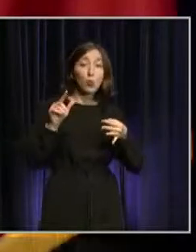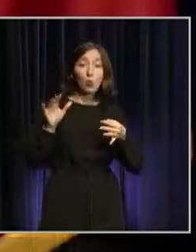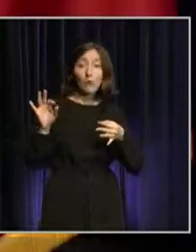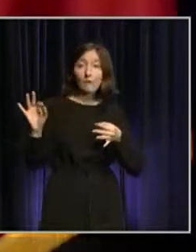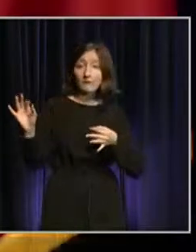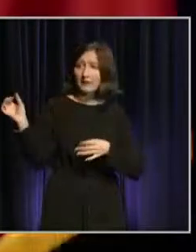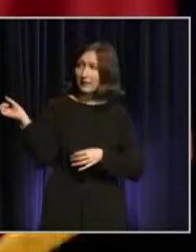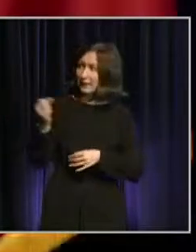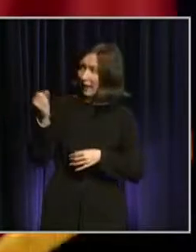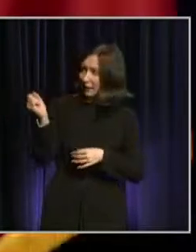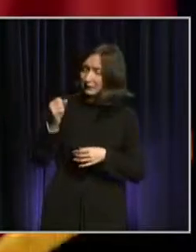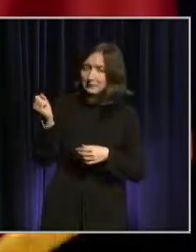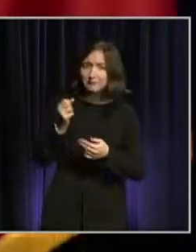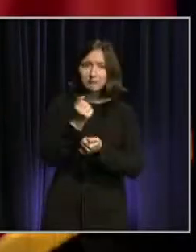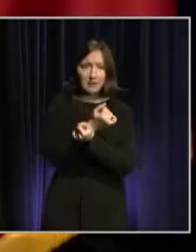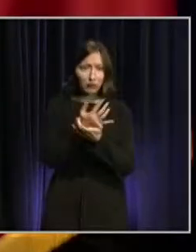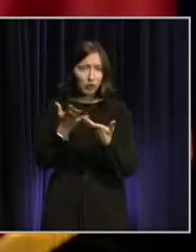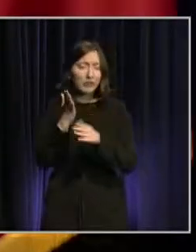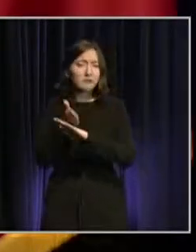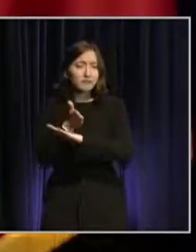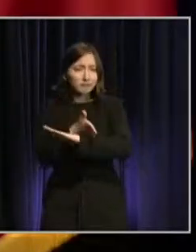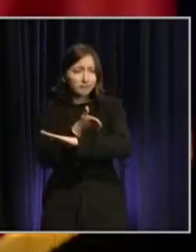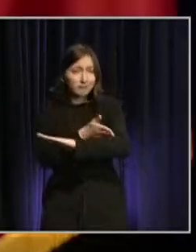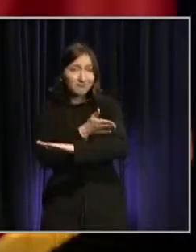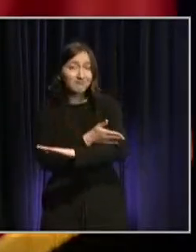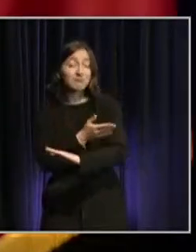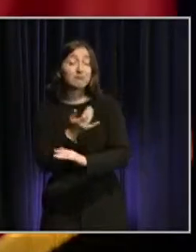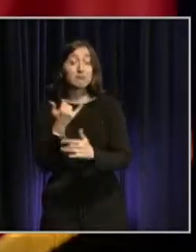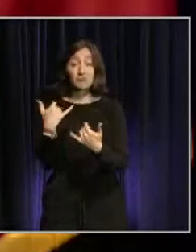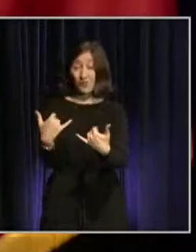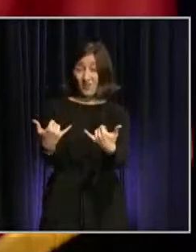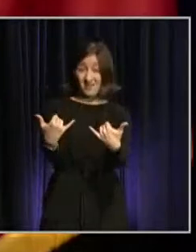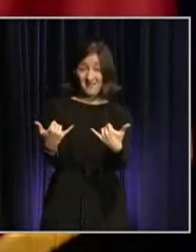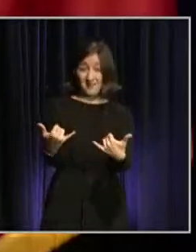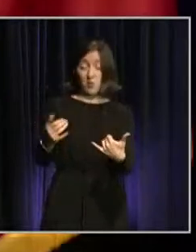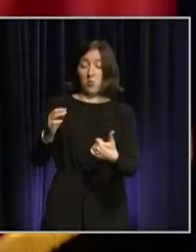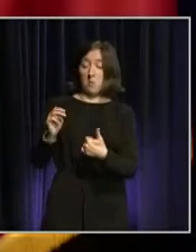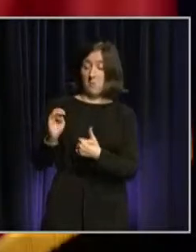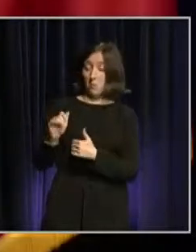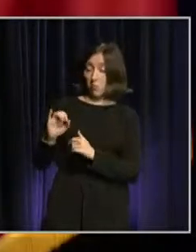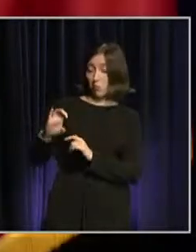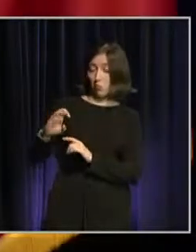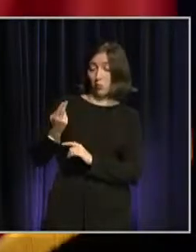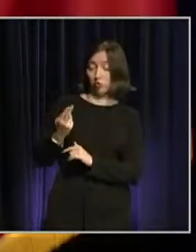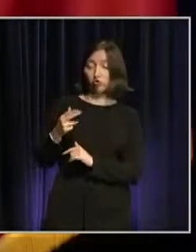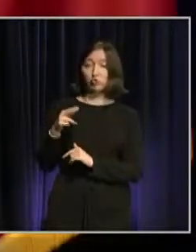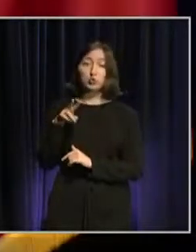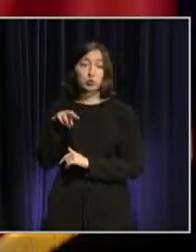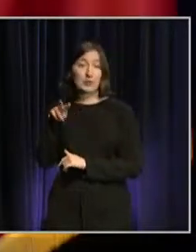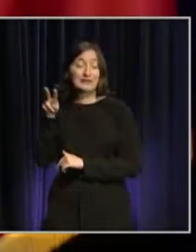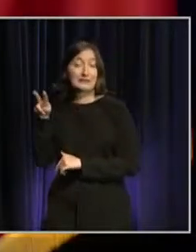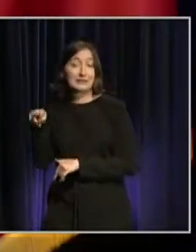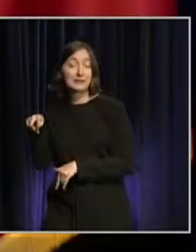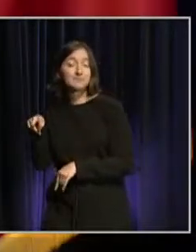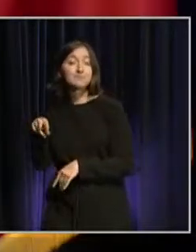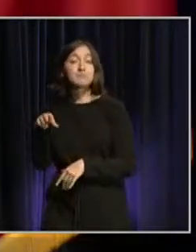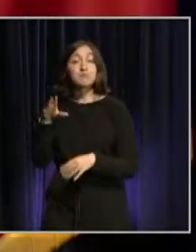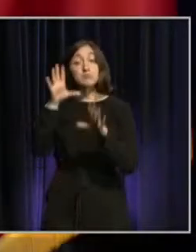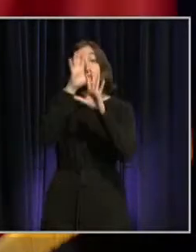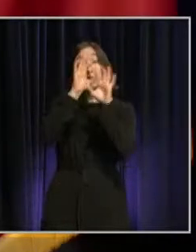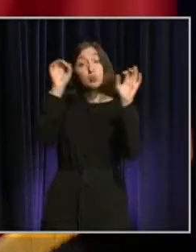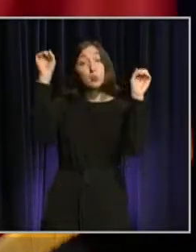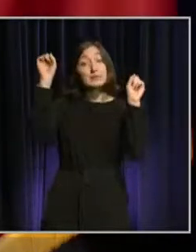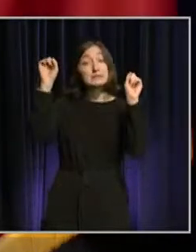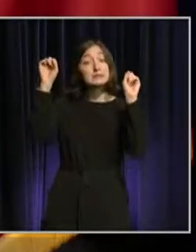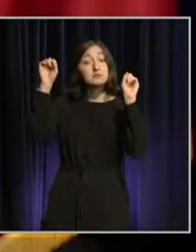that. Here we are, March 22nd, is that right? And the President of the United States says his goal is